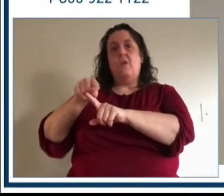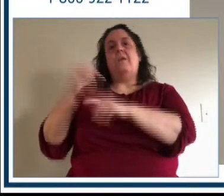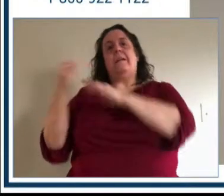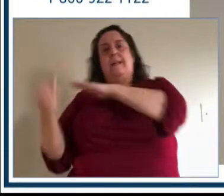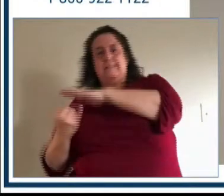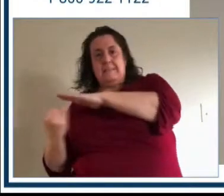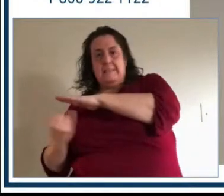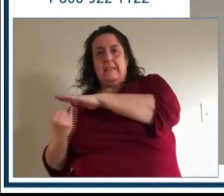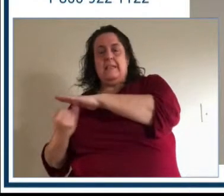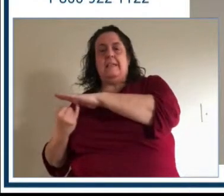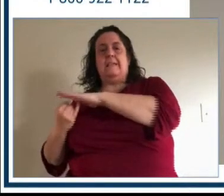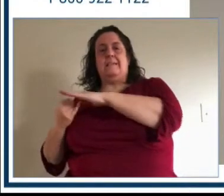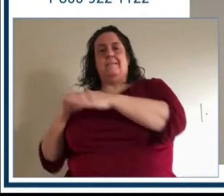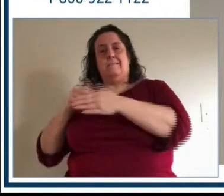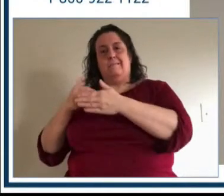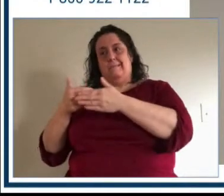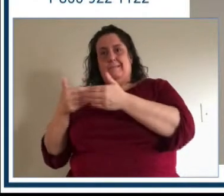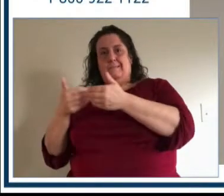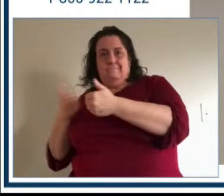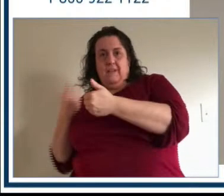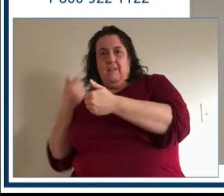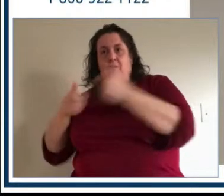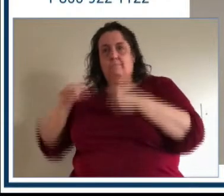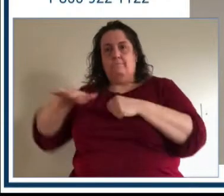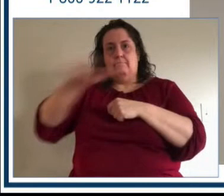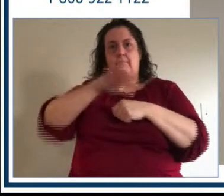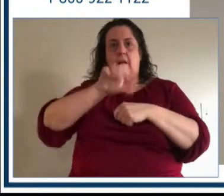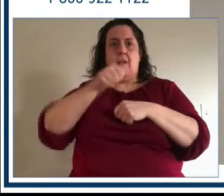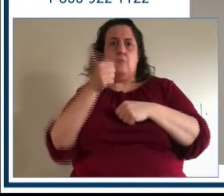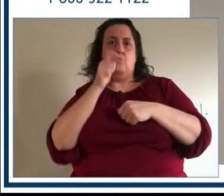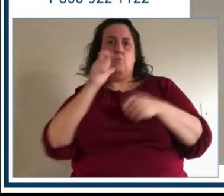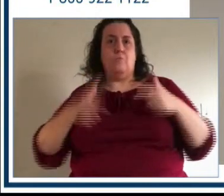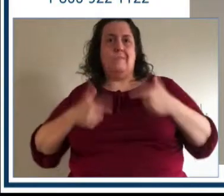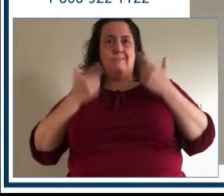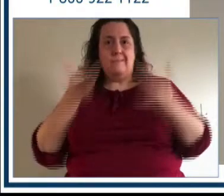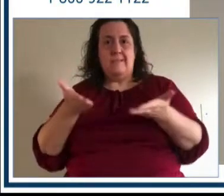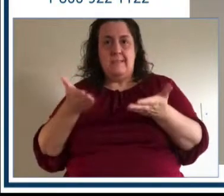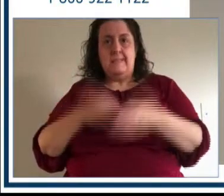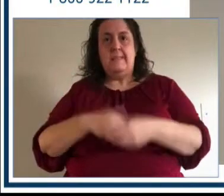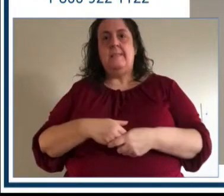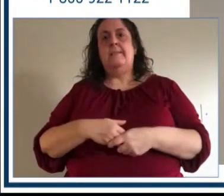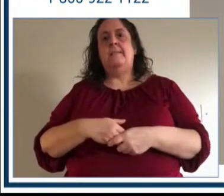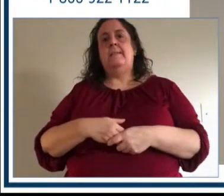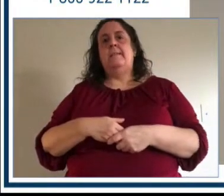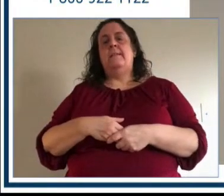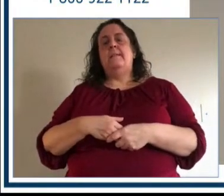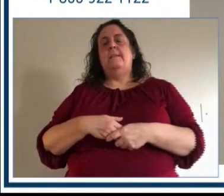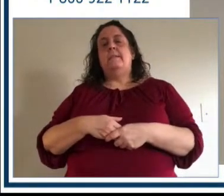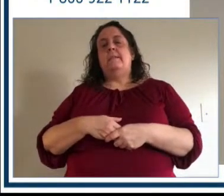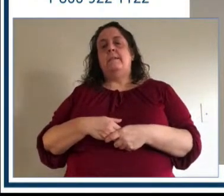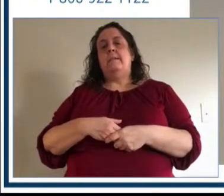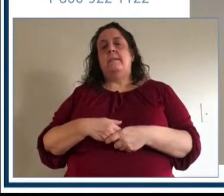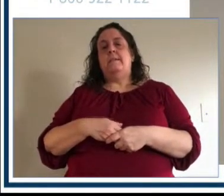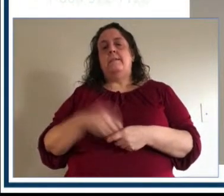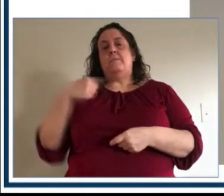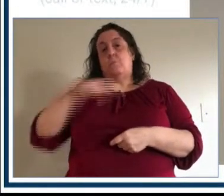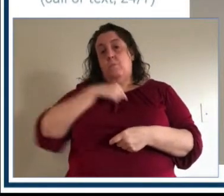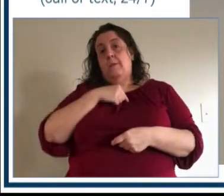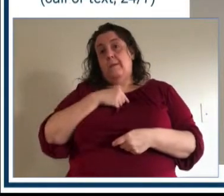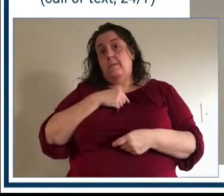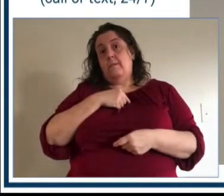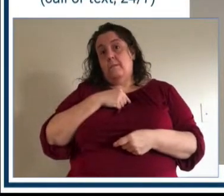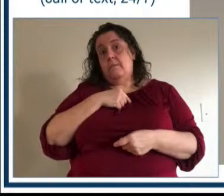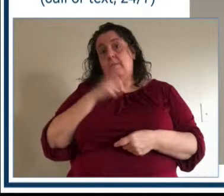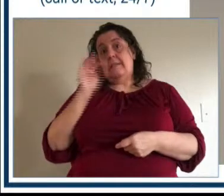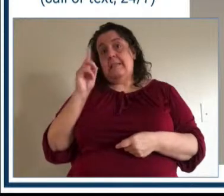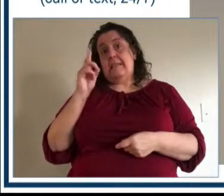and kept restricted from the rest of the facility. So, we've had our experience, by and